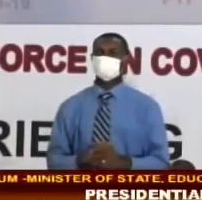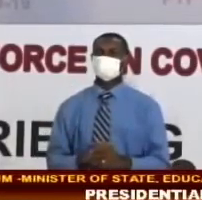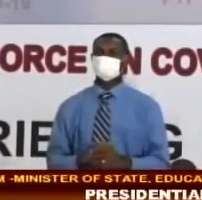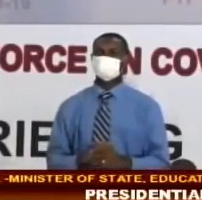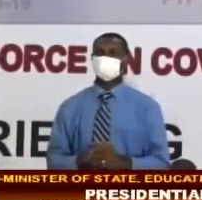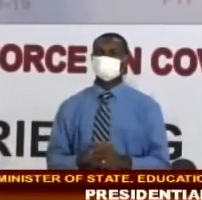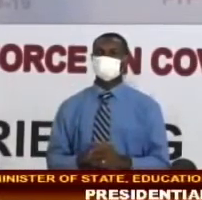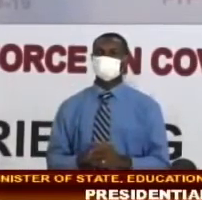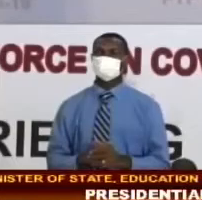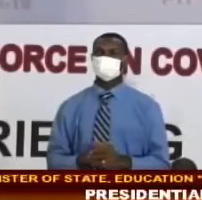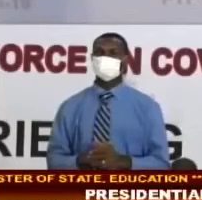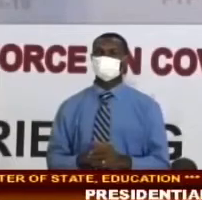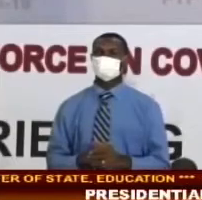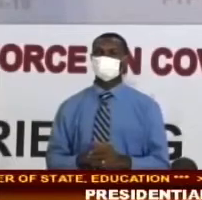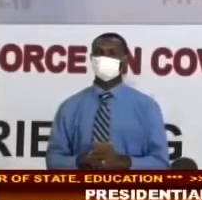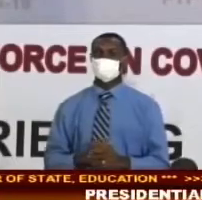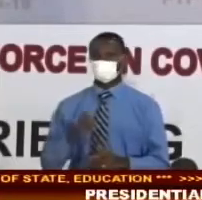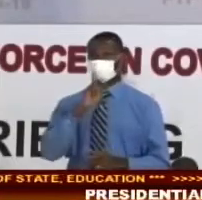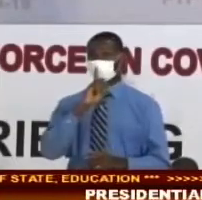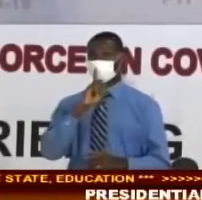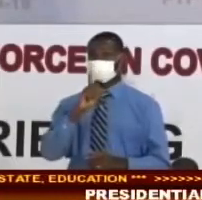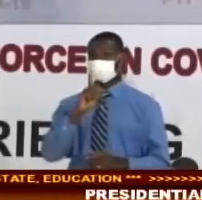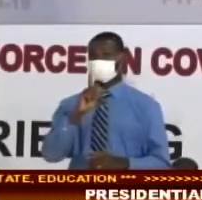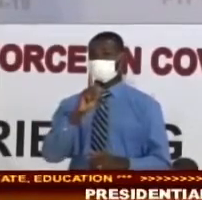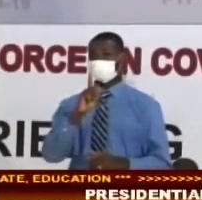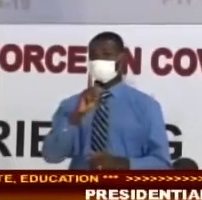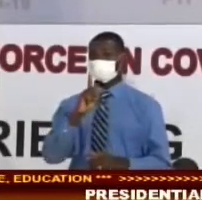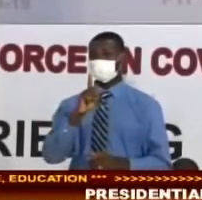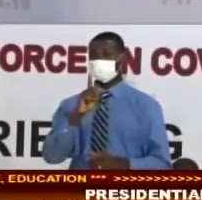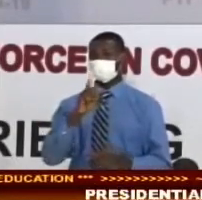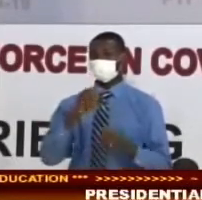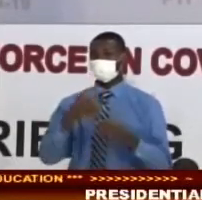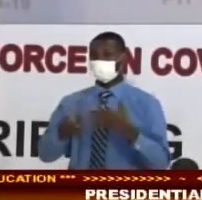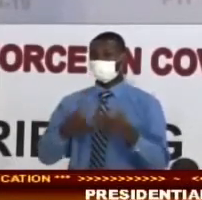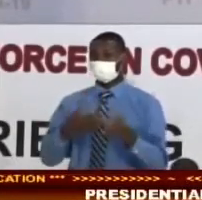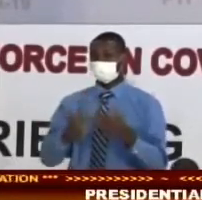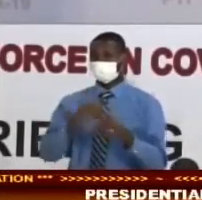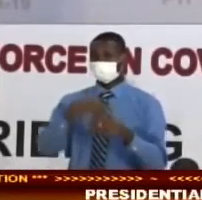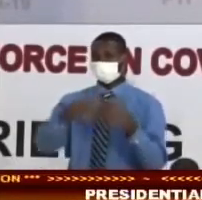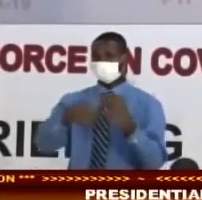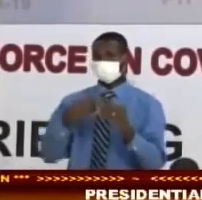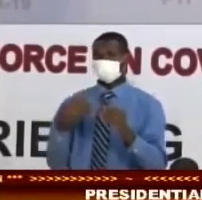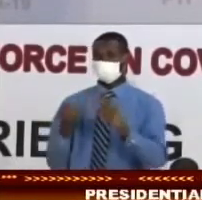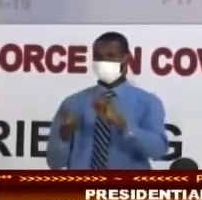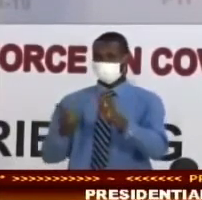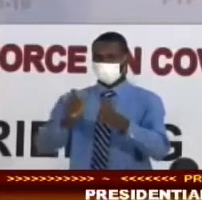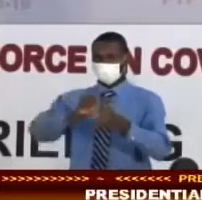Of course, the issue of having to change strategy